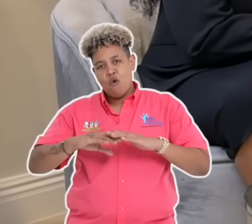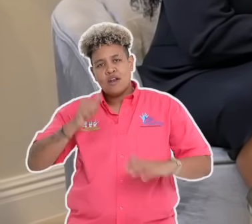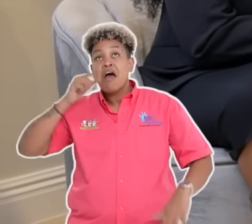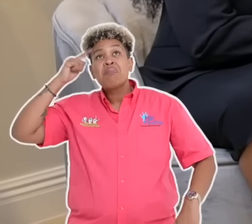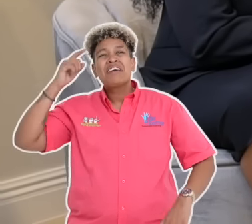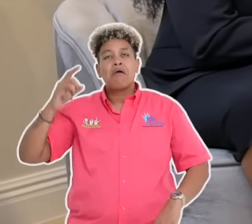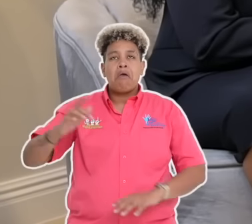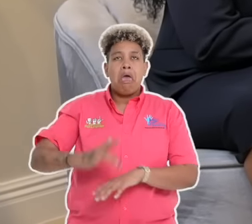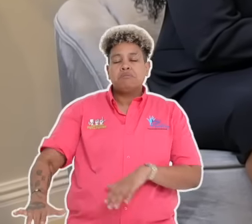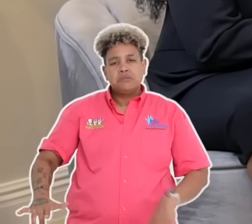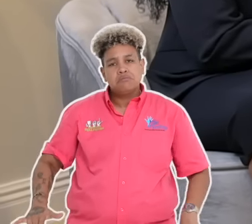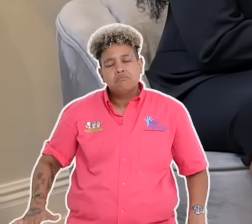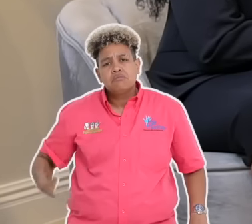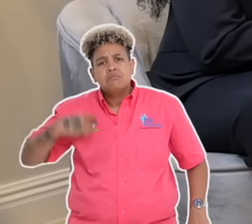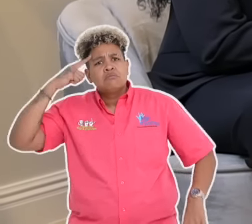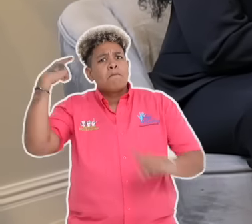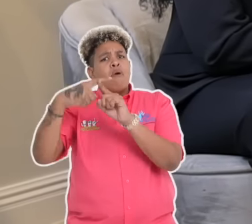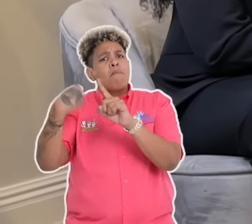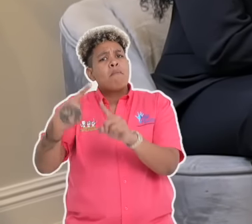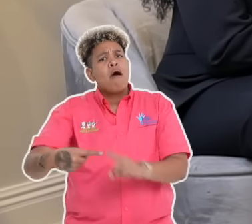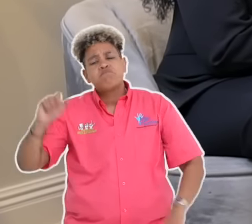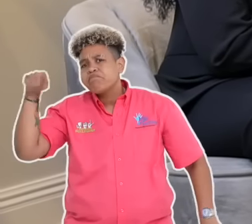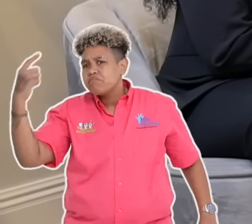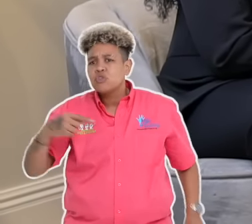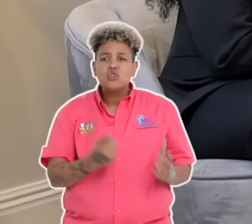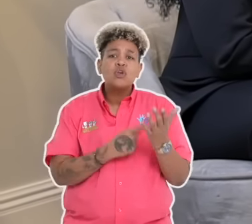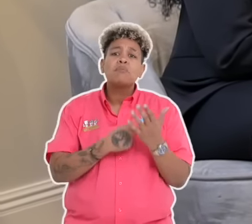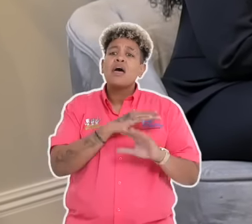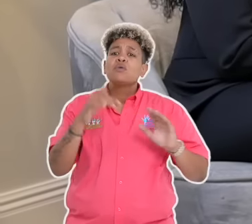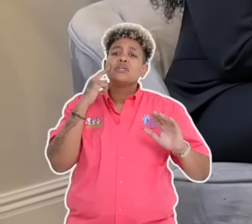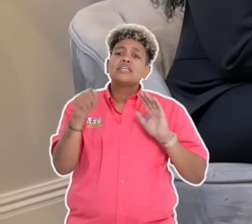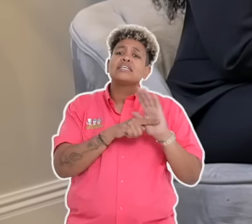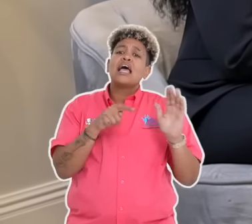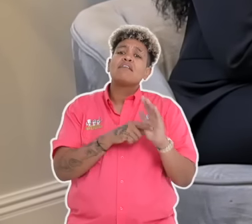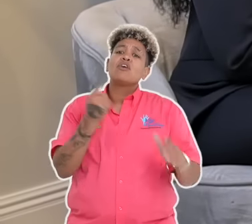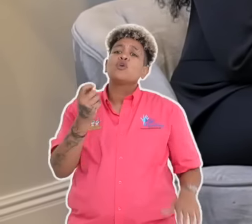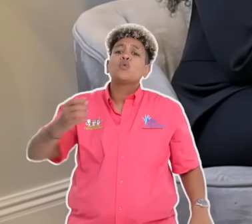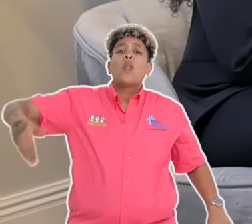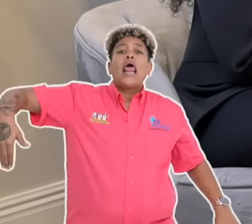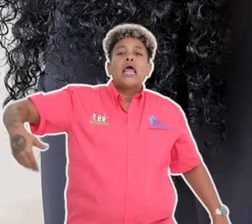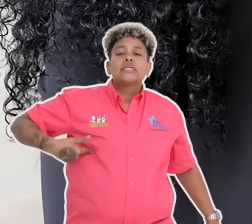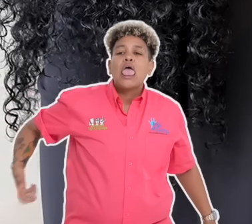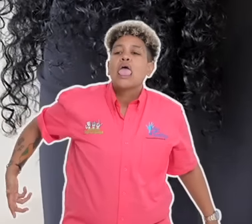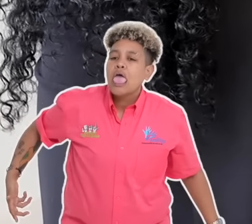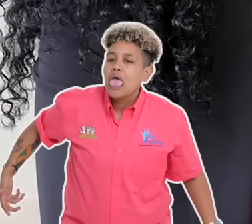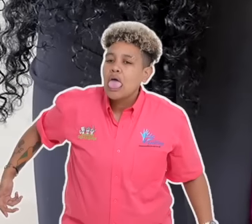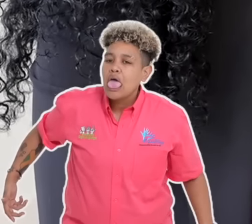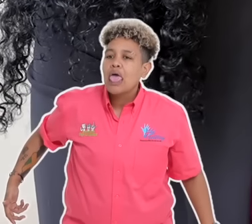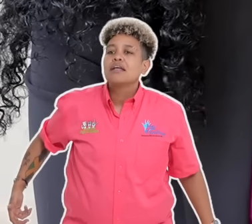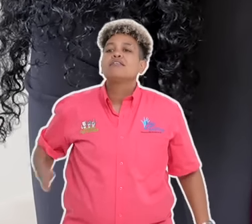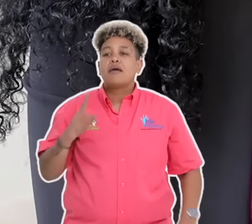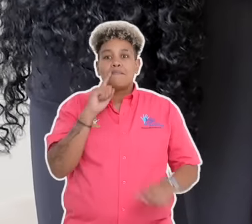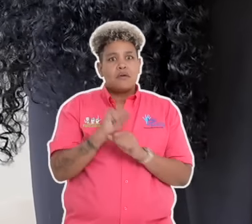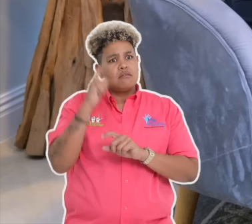Yes. So I'm always positive. I will always see the positive in a situation. And sometimes I don't see the negative until sometimes it's a little too late.